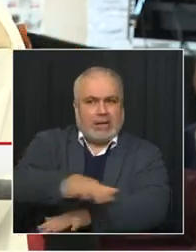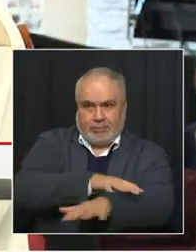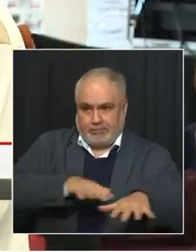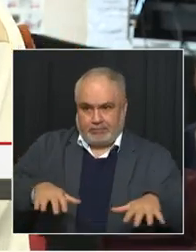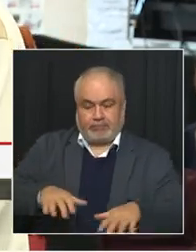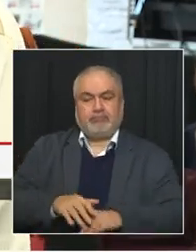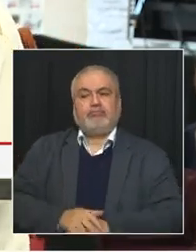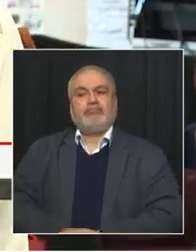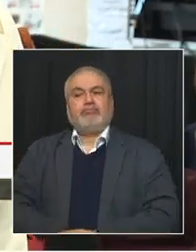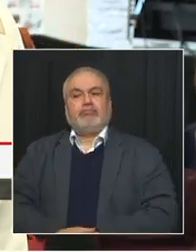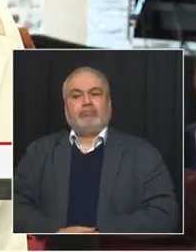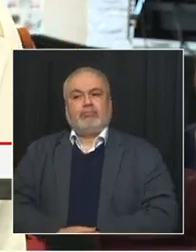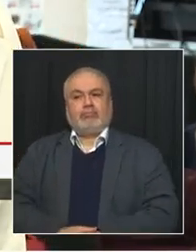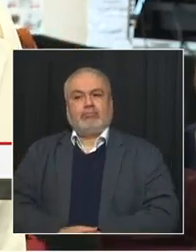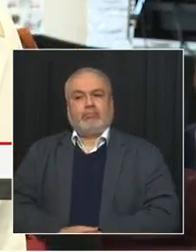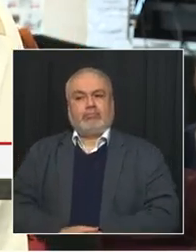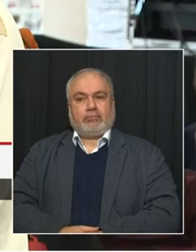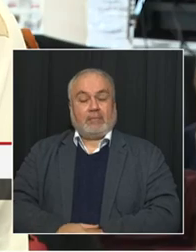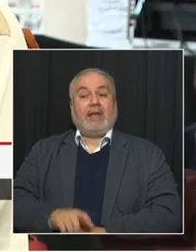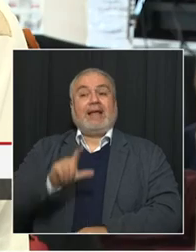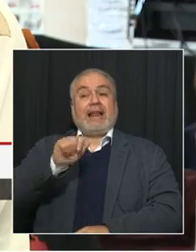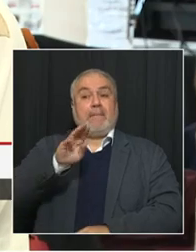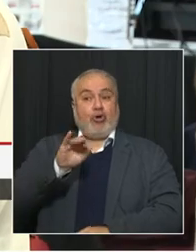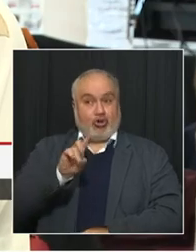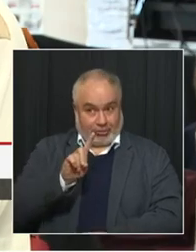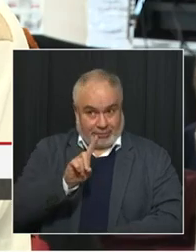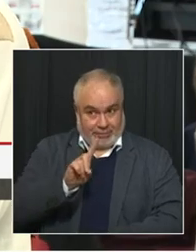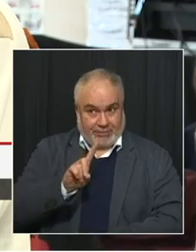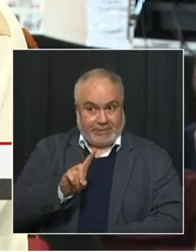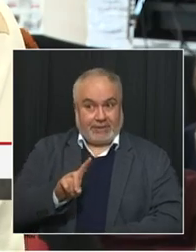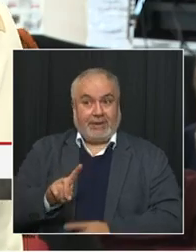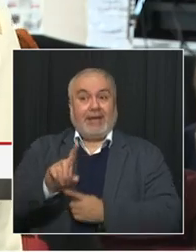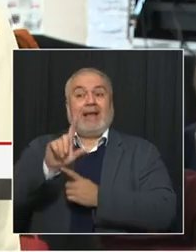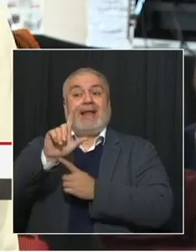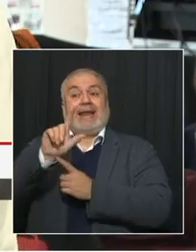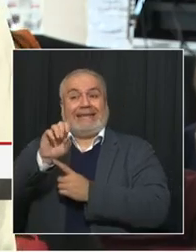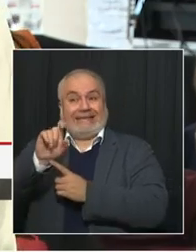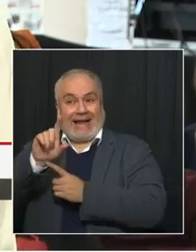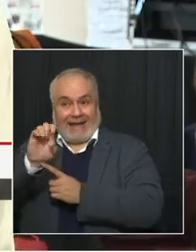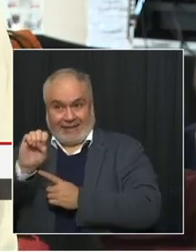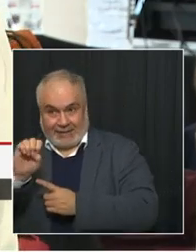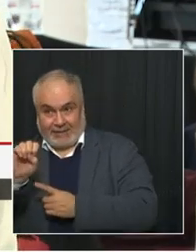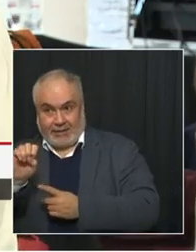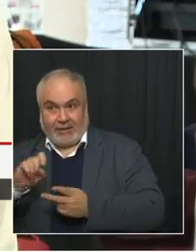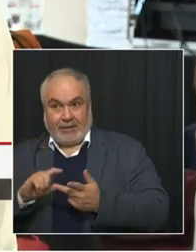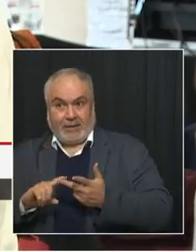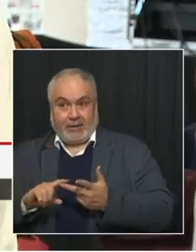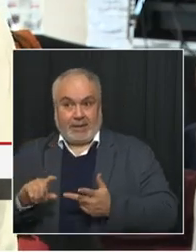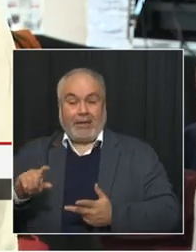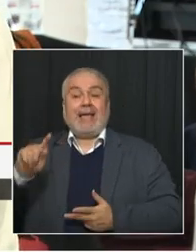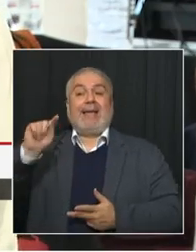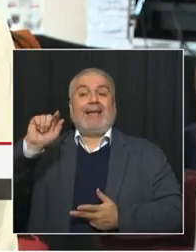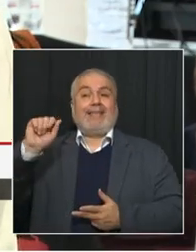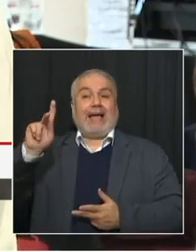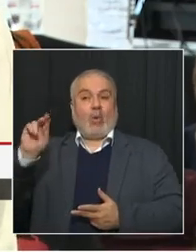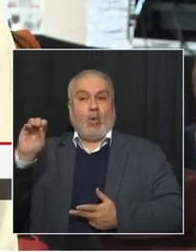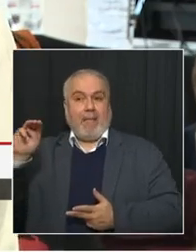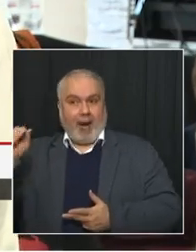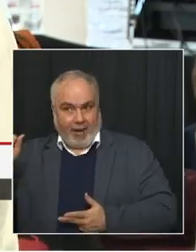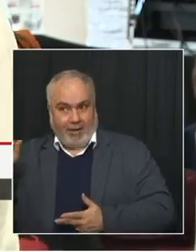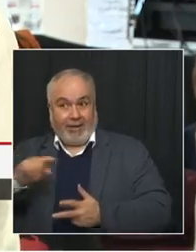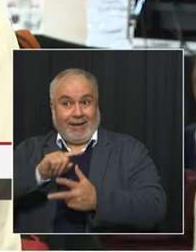Tacoma, 4 buildings downtown. And these students are now in those professions, some 40 years